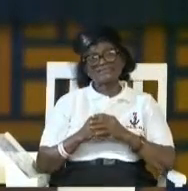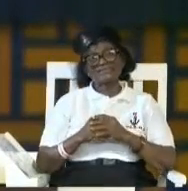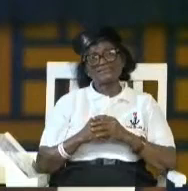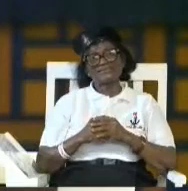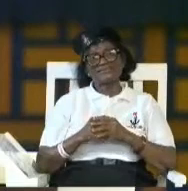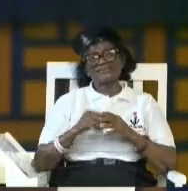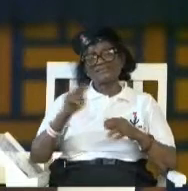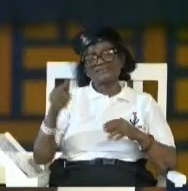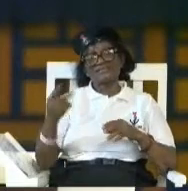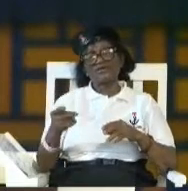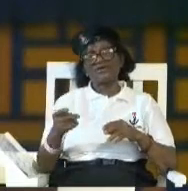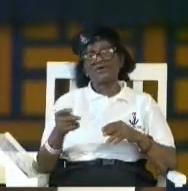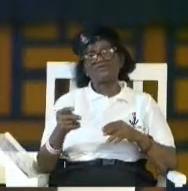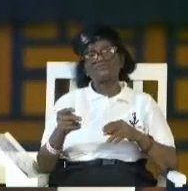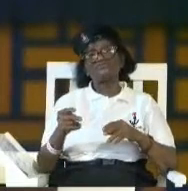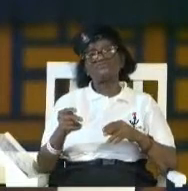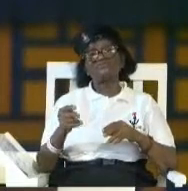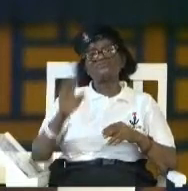2 Corinthians chapter 12,